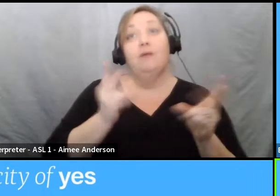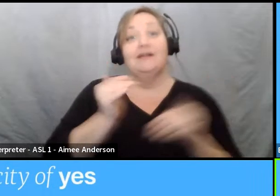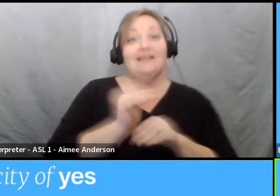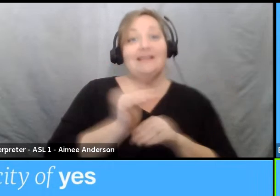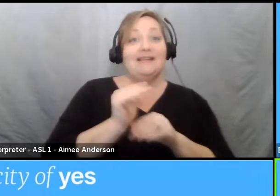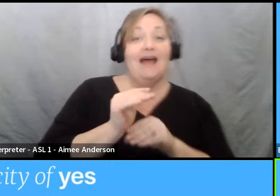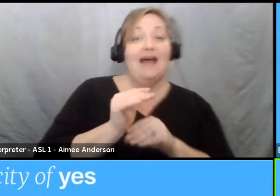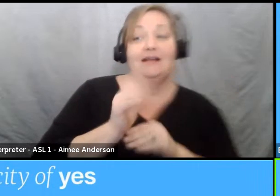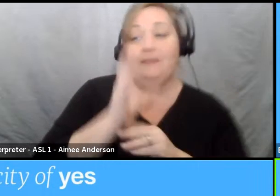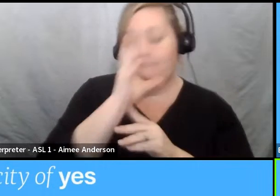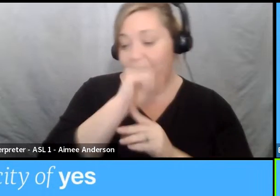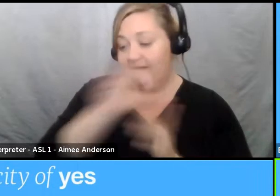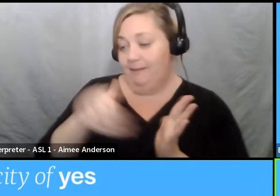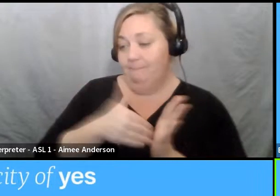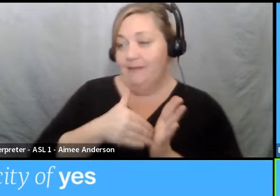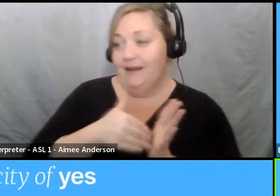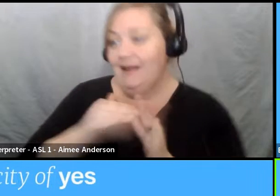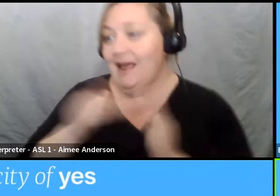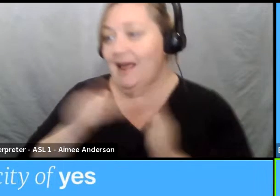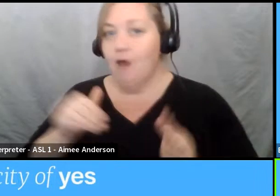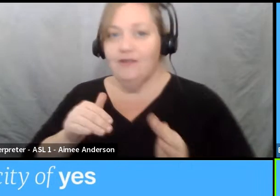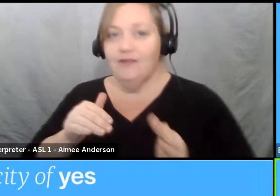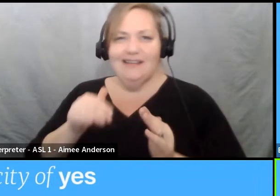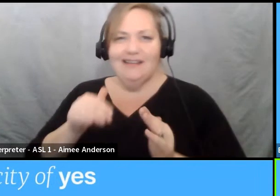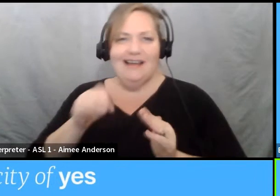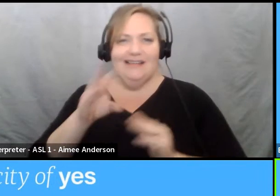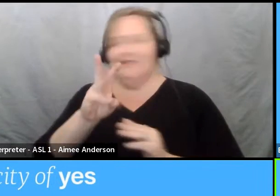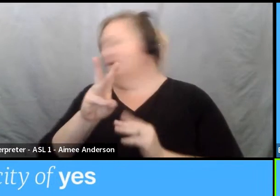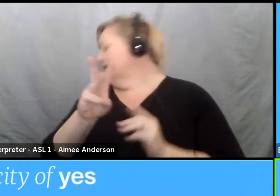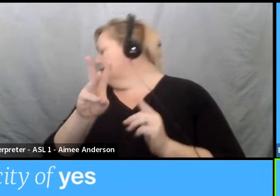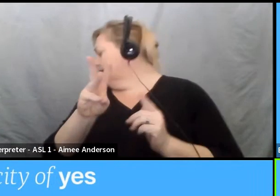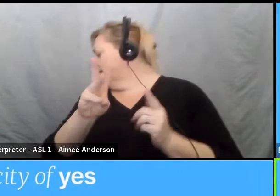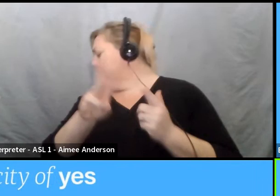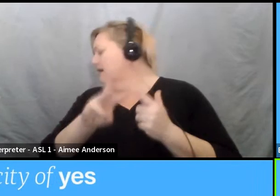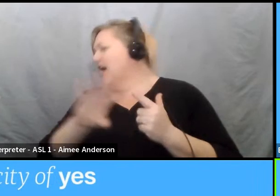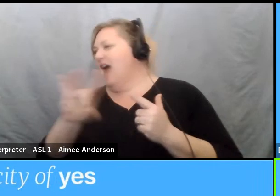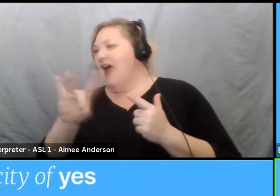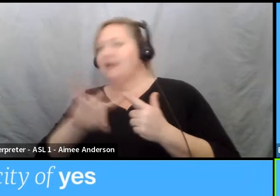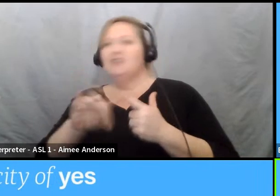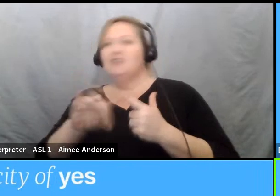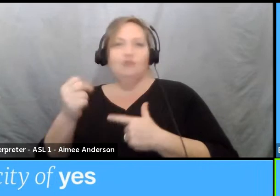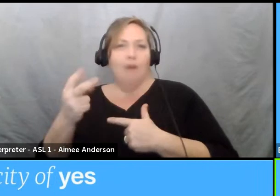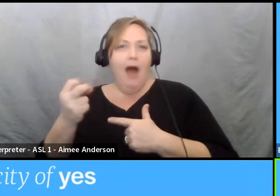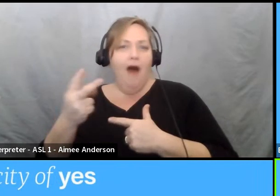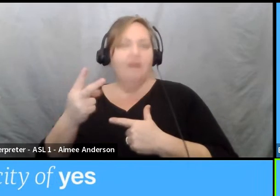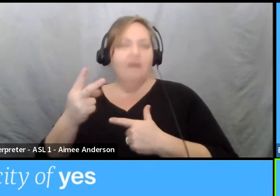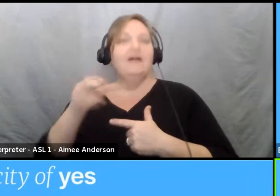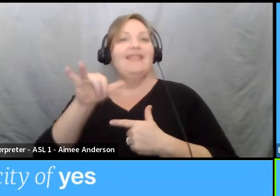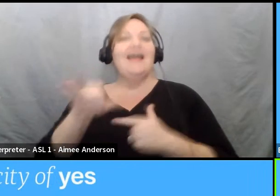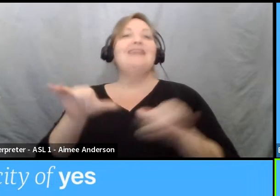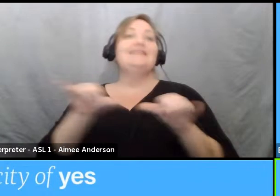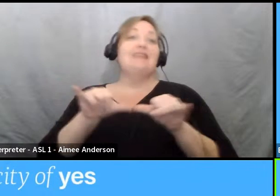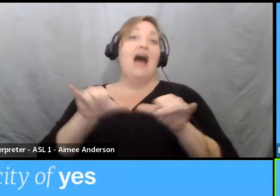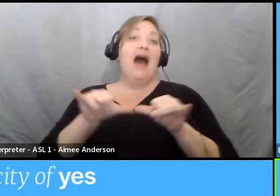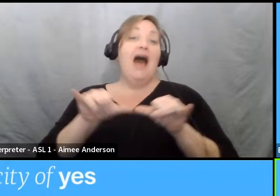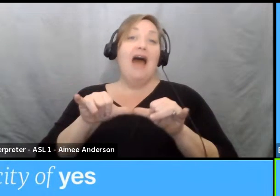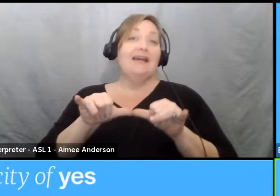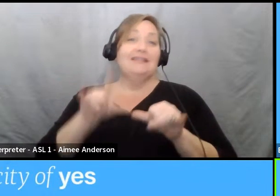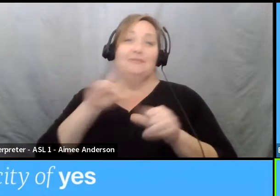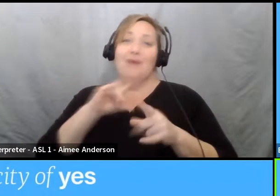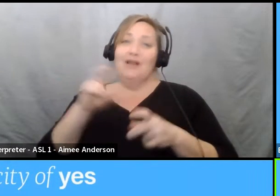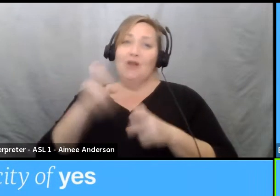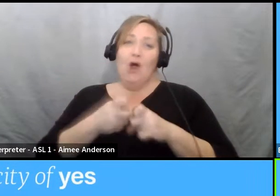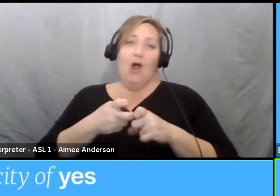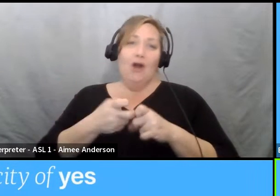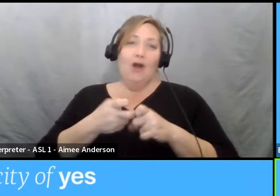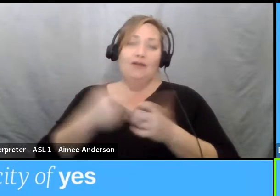middle housing, 6, 8, 12, 14, 20 units. That's a size that it's hard to work with affordable